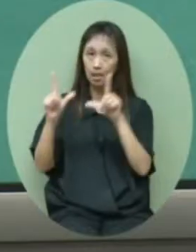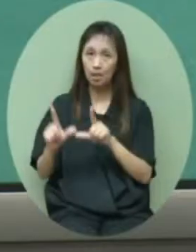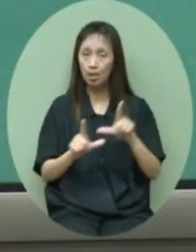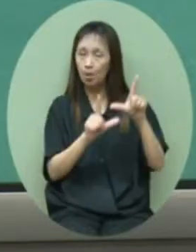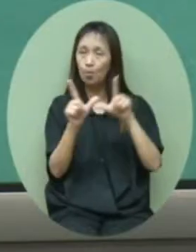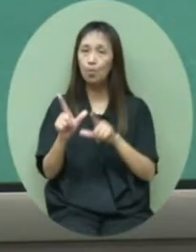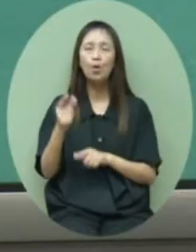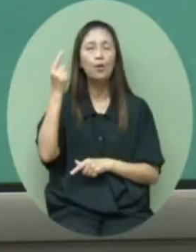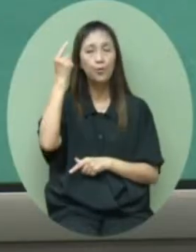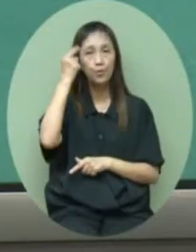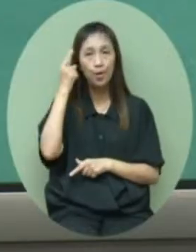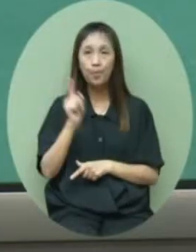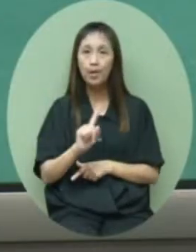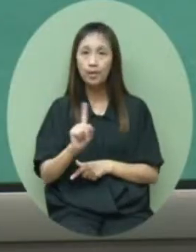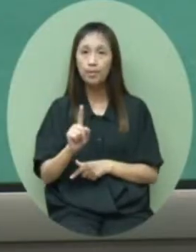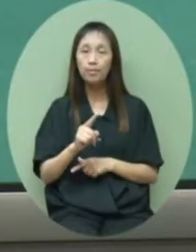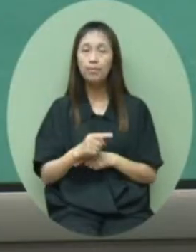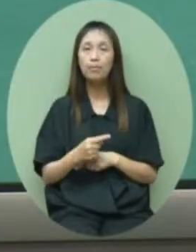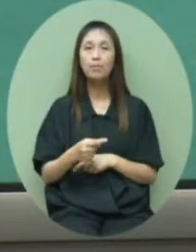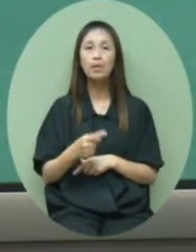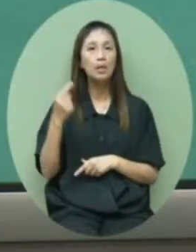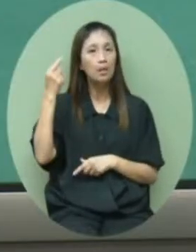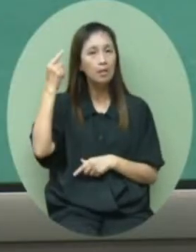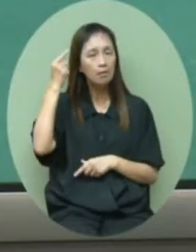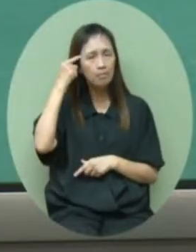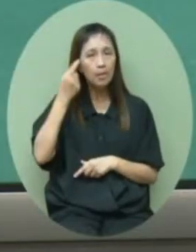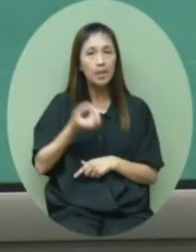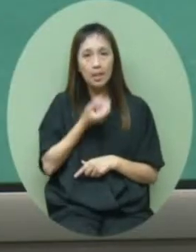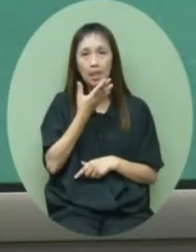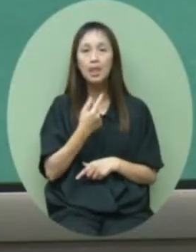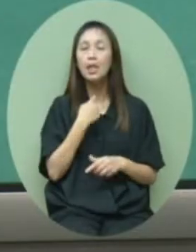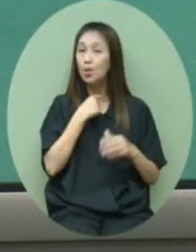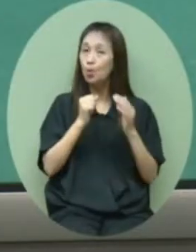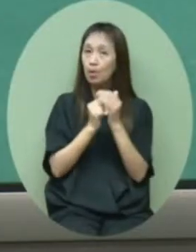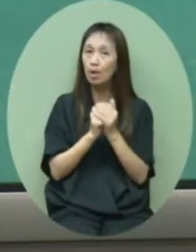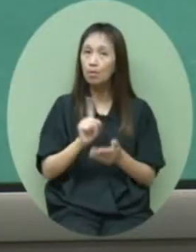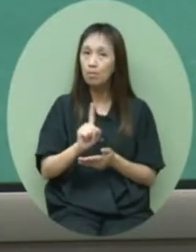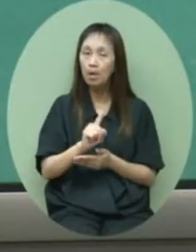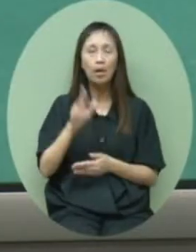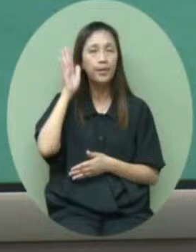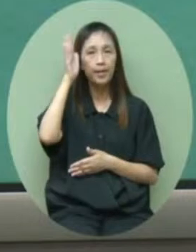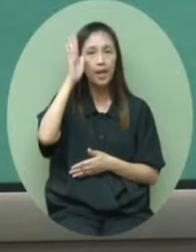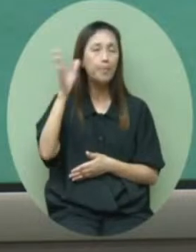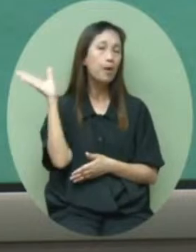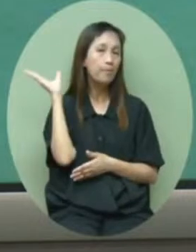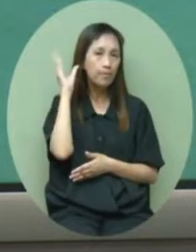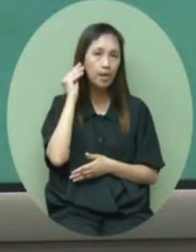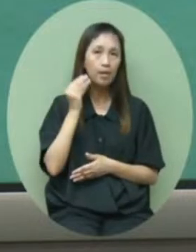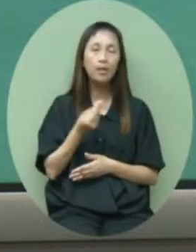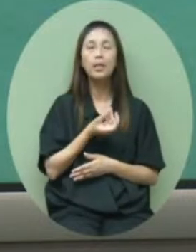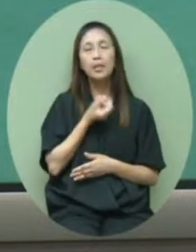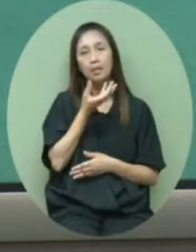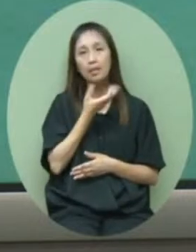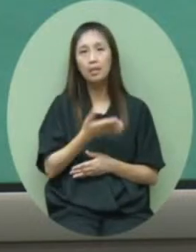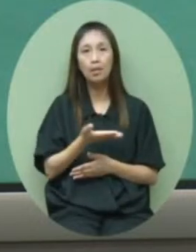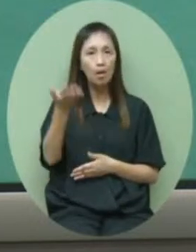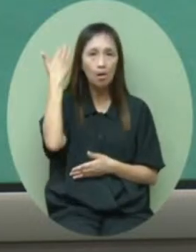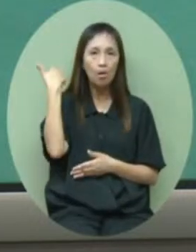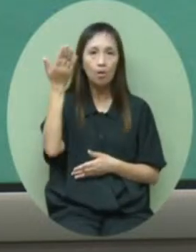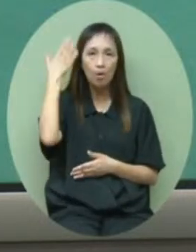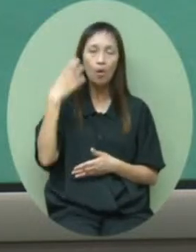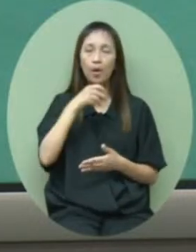public don't need to consider what themes I will have for the policy address. They just need to tell me what they think, and it's because